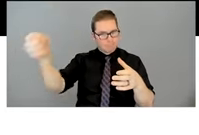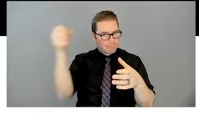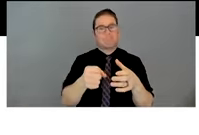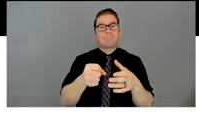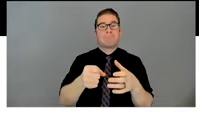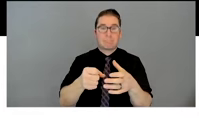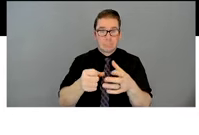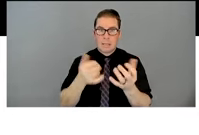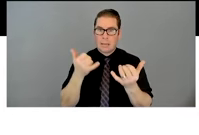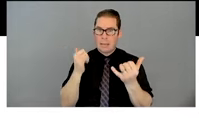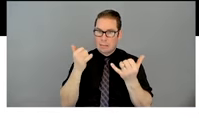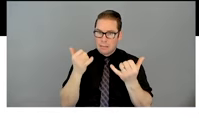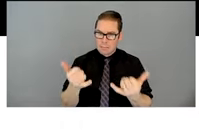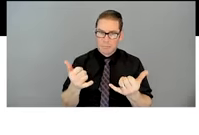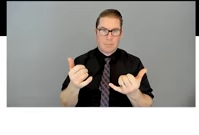difference.